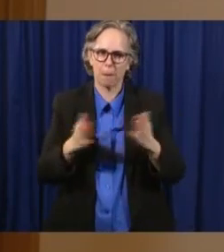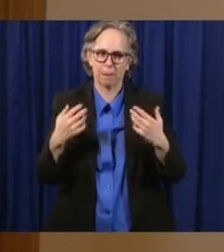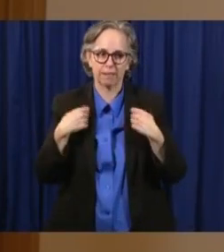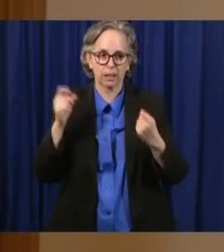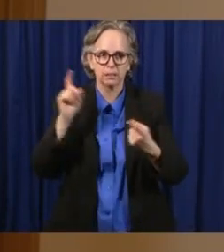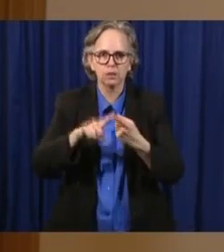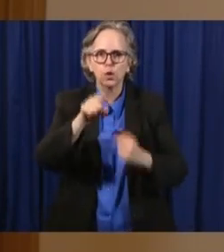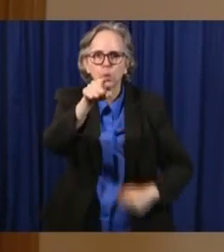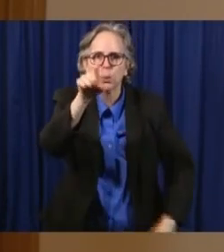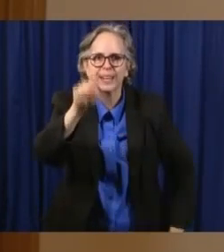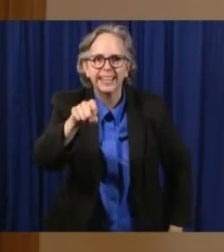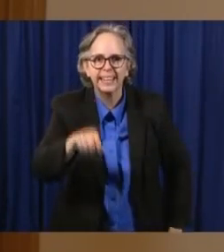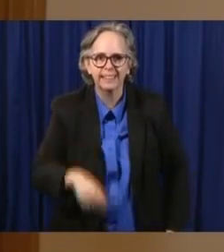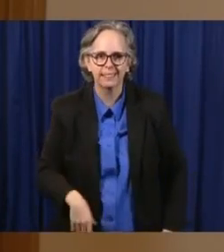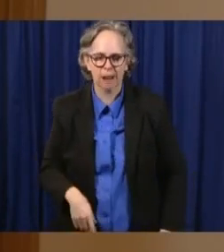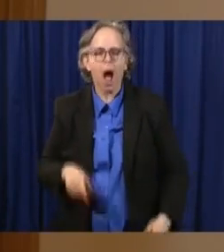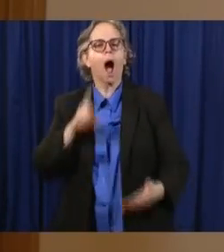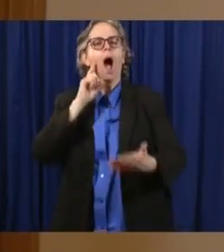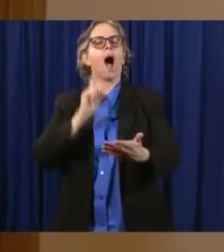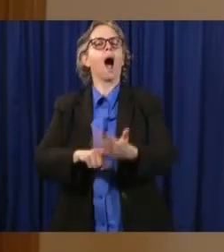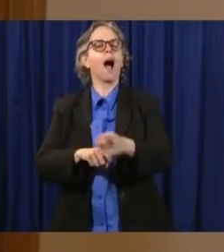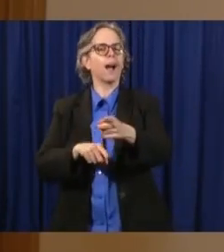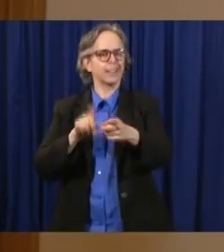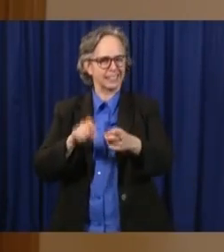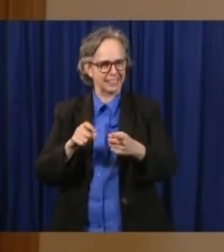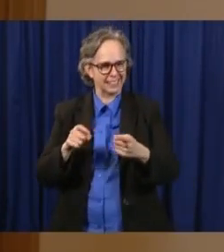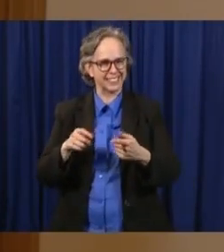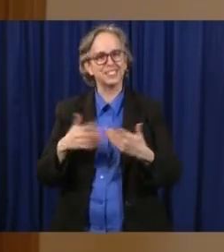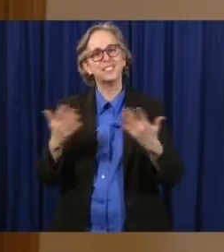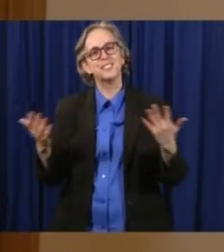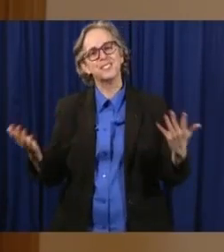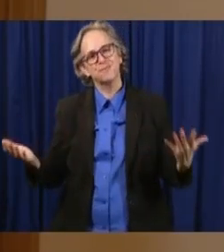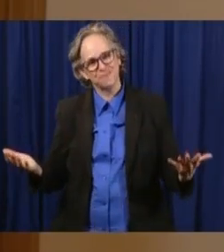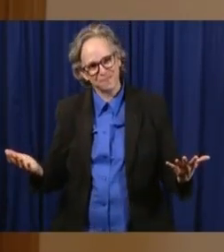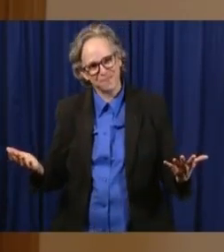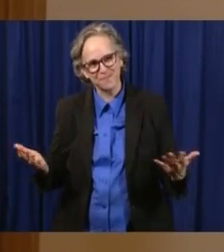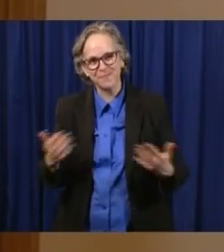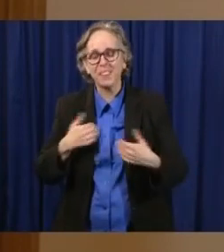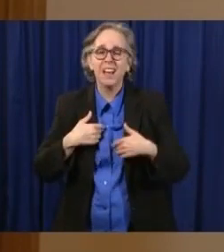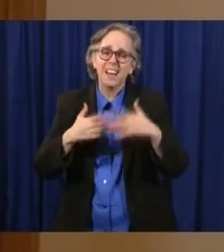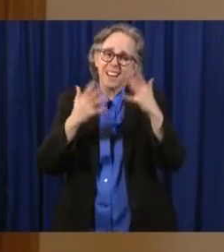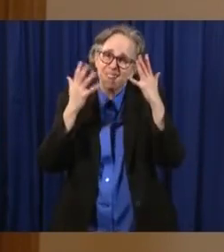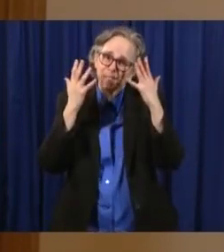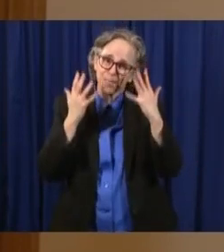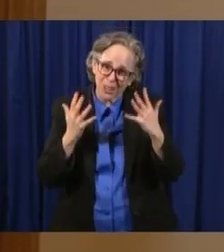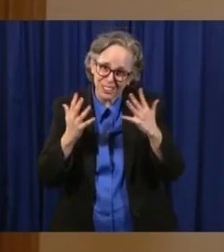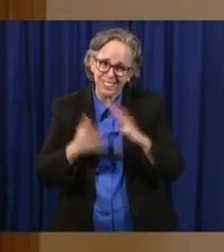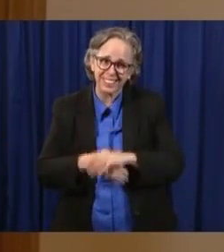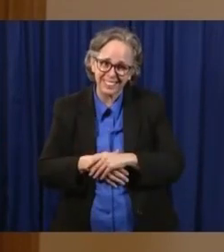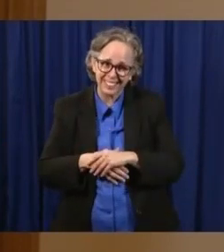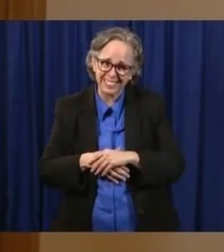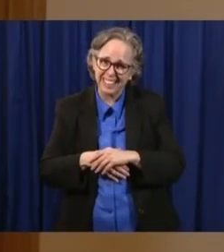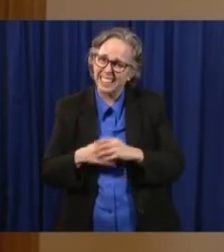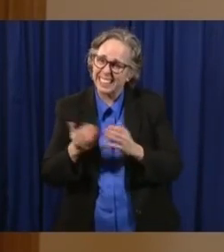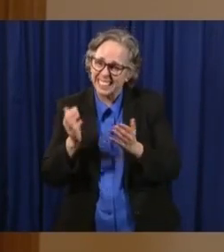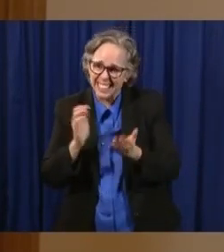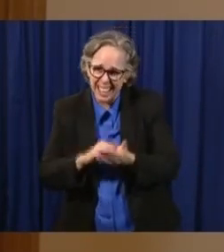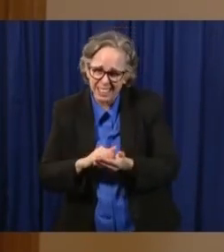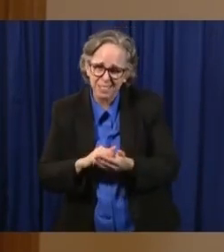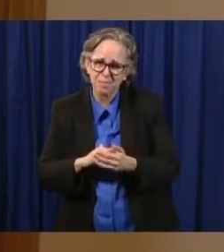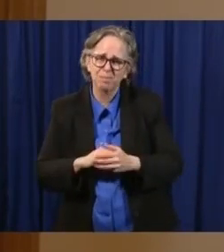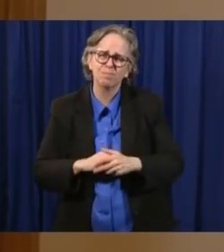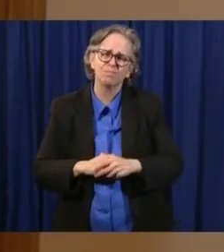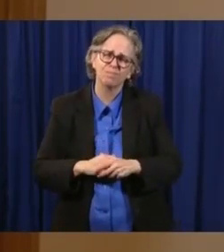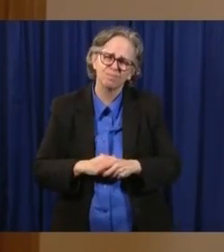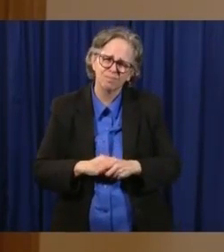Unfortunately, what I fear could happen in this outbreak is that once again, we've had a huge, and we're in the middle of